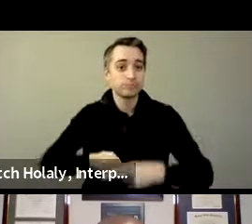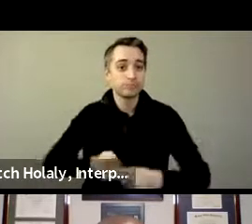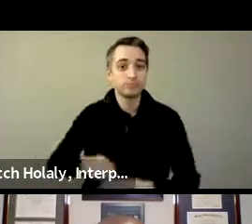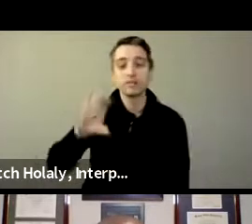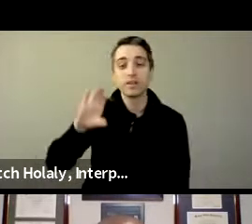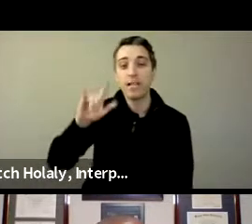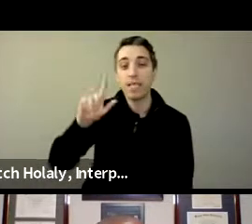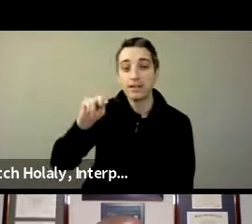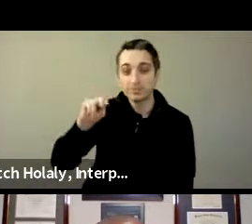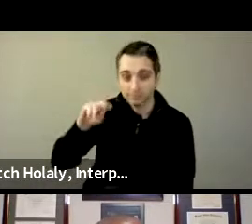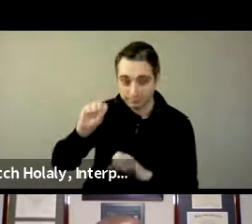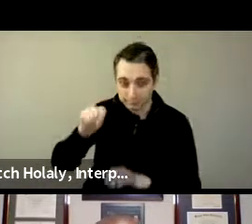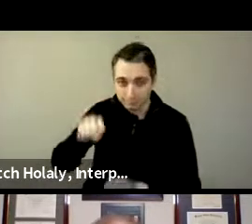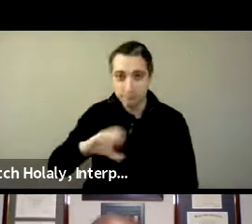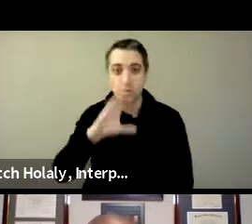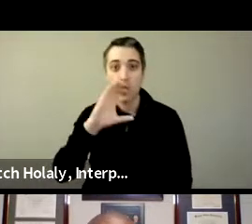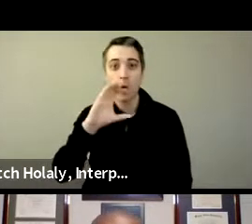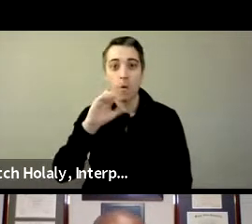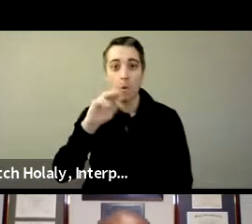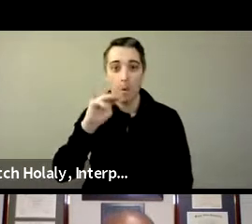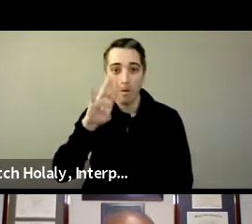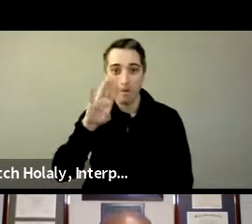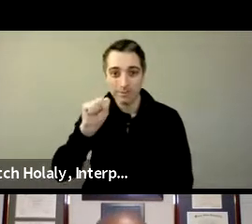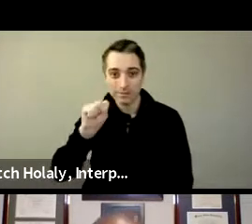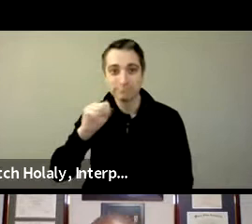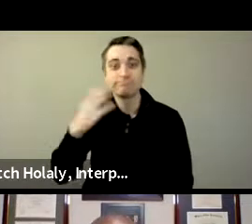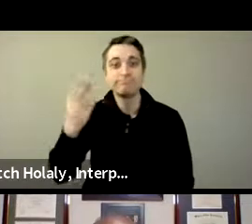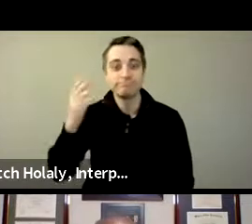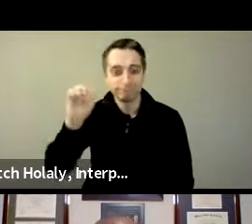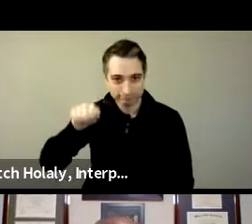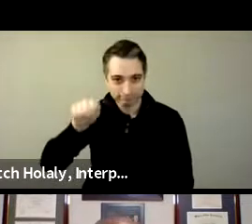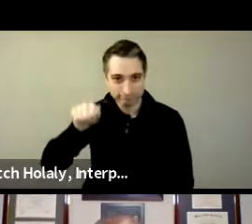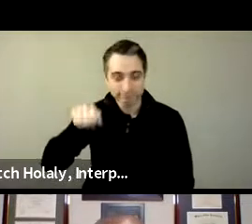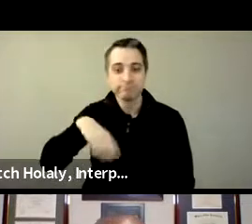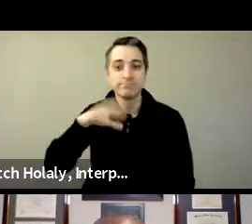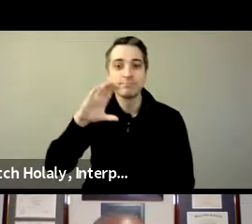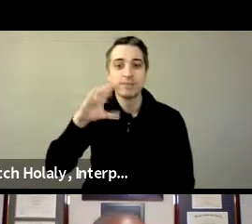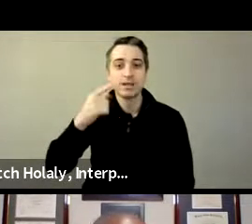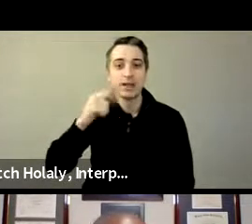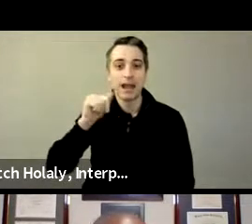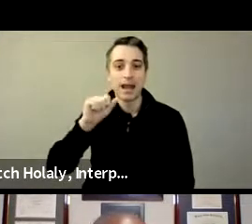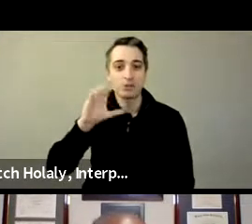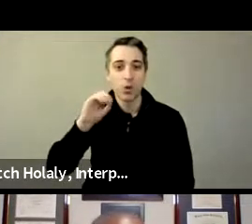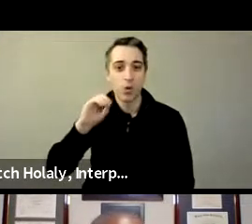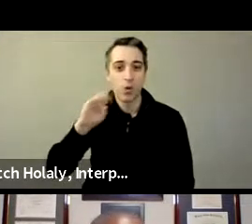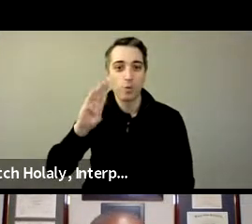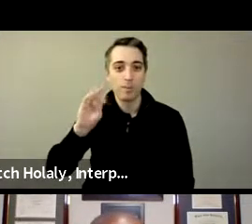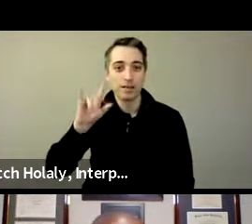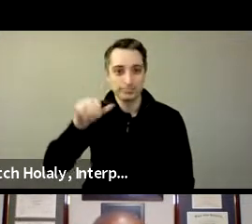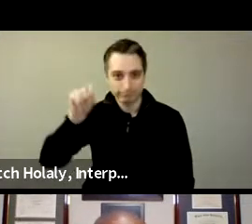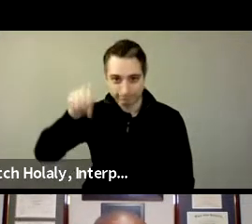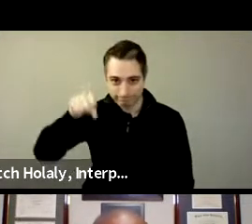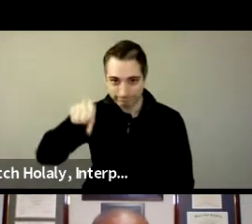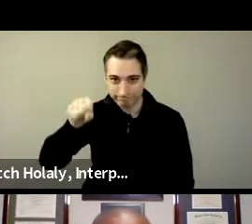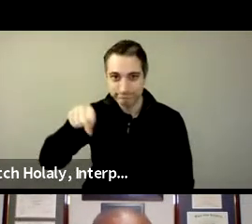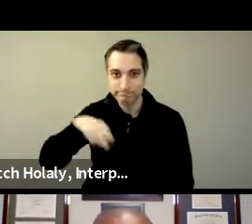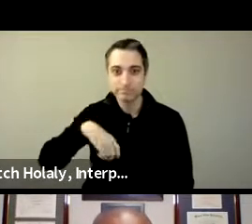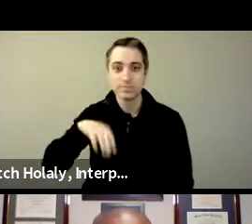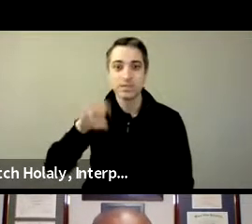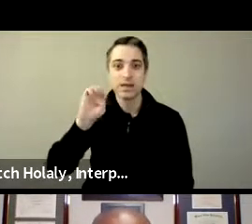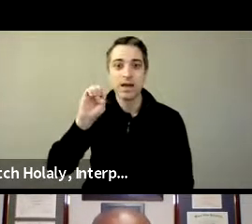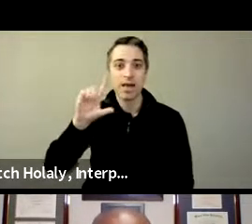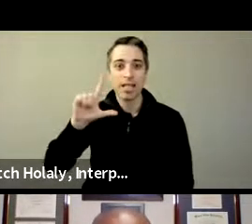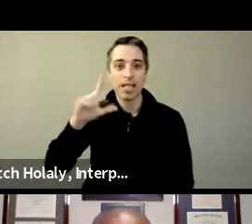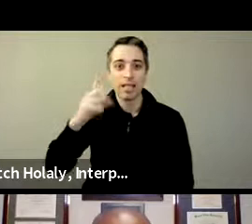Combs? Present. Commissioner Gasco Bentley? Present. Commissioner El Hassan? Present. Commissioner